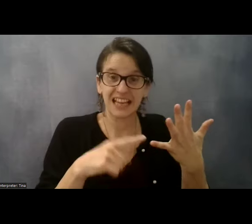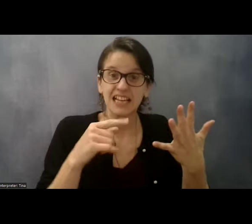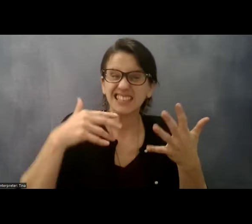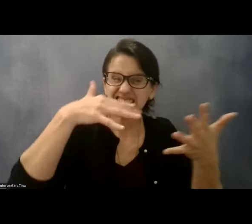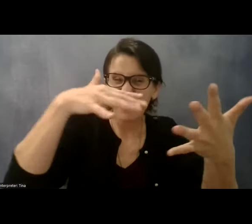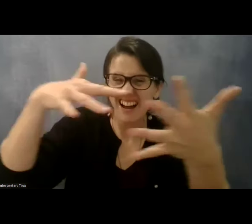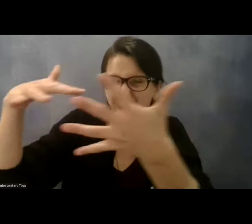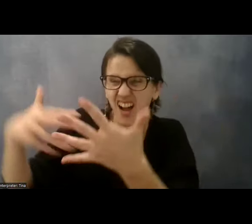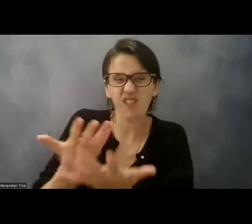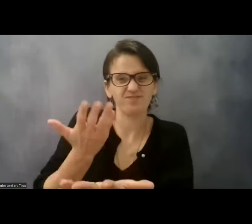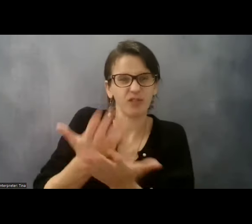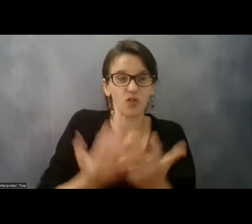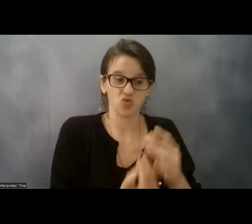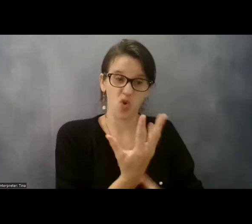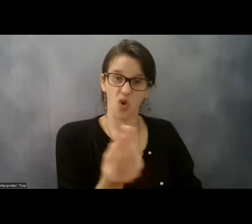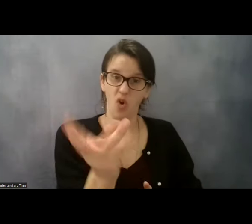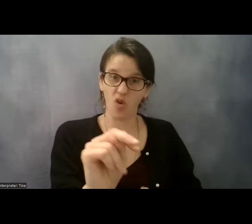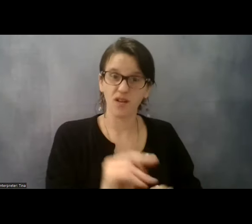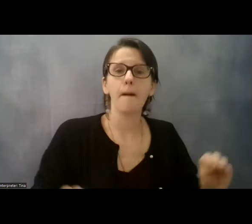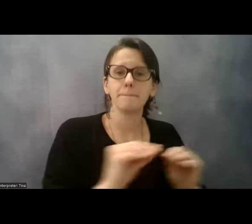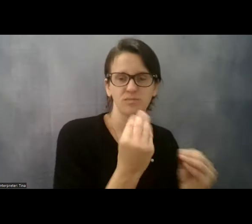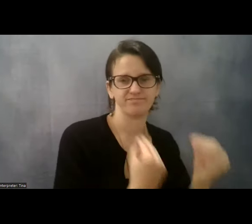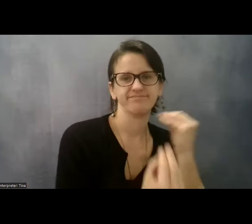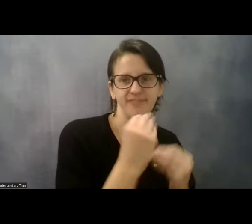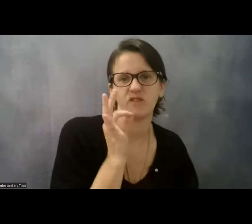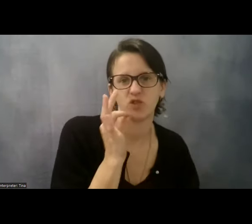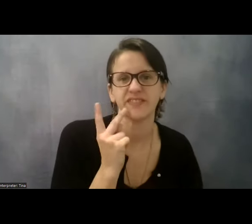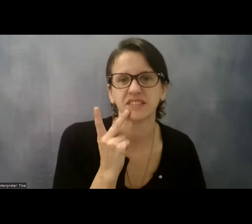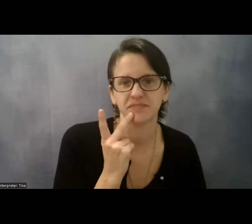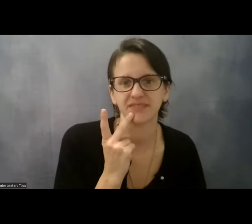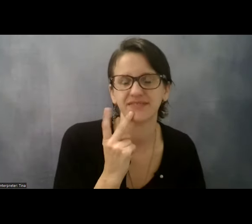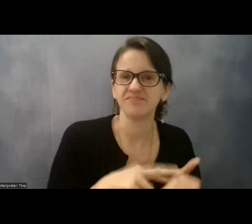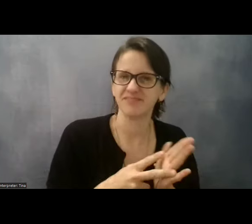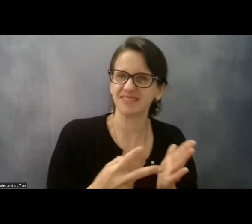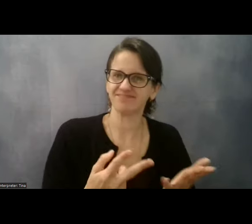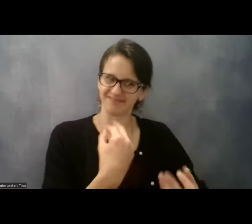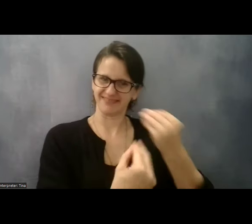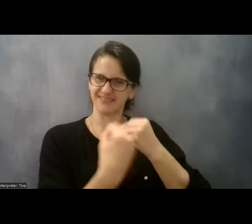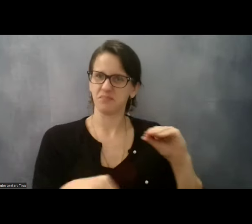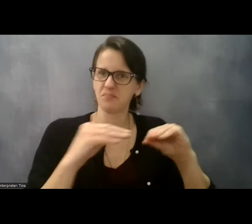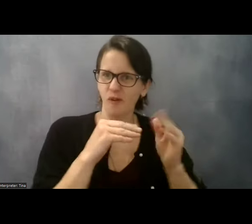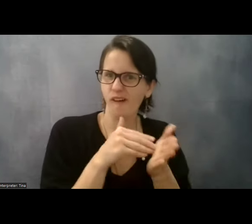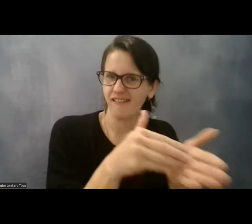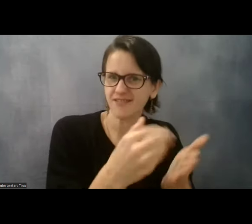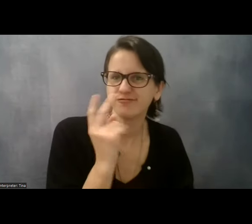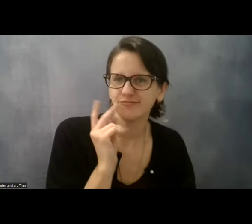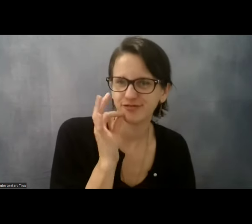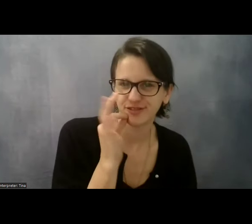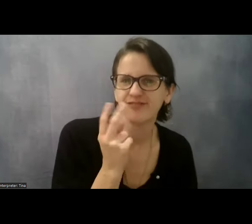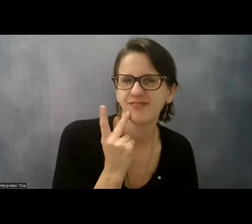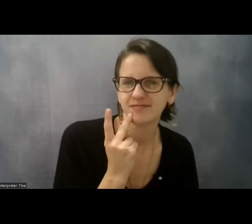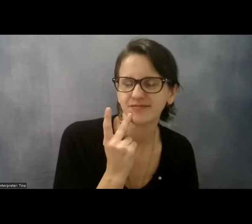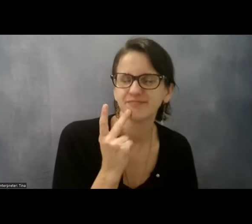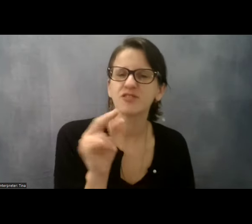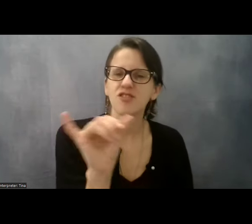eat more vegetables. Well, growing vegetables in your own backyard is an incredible way to do that. And there's something really